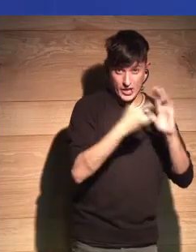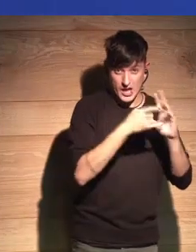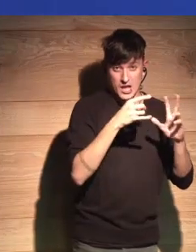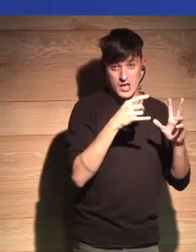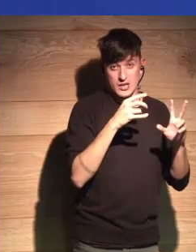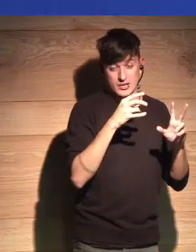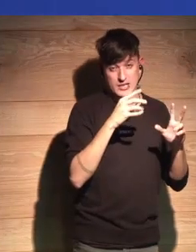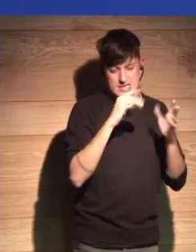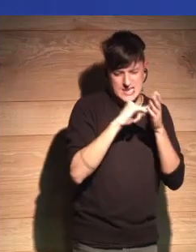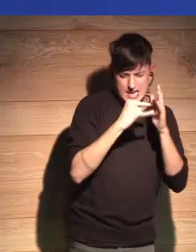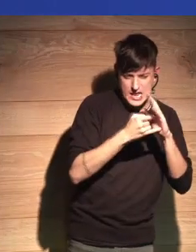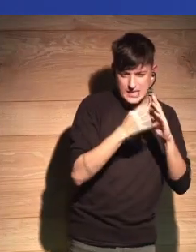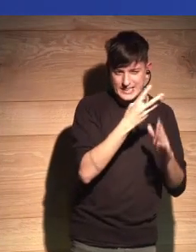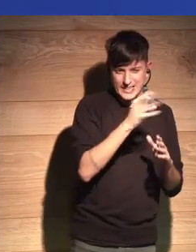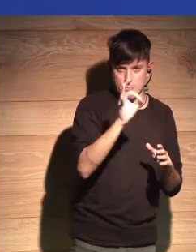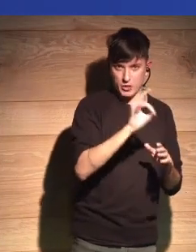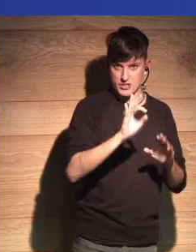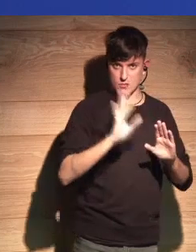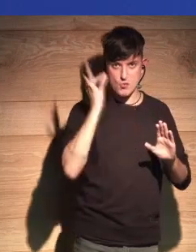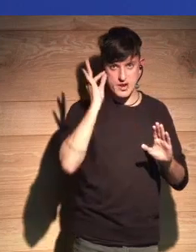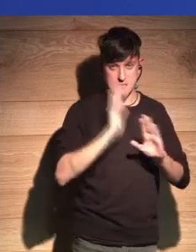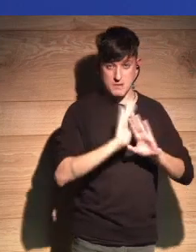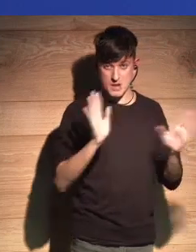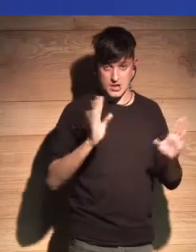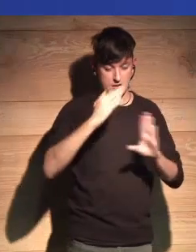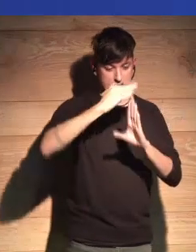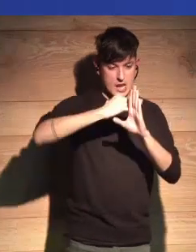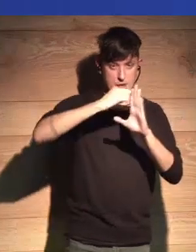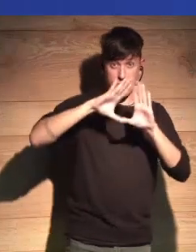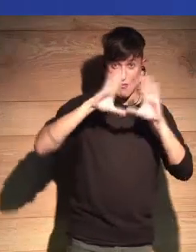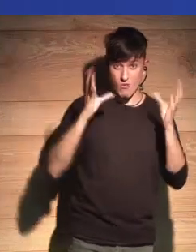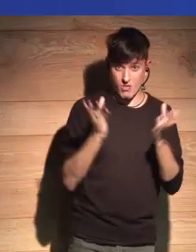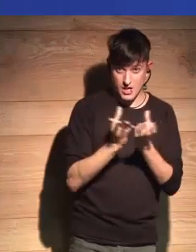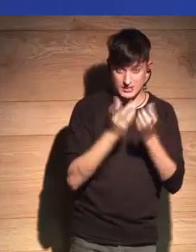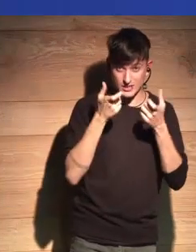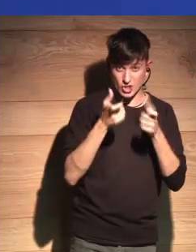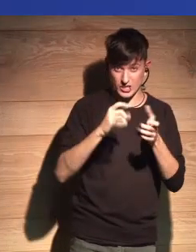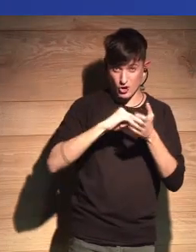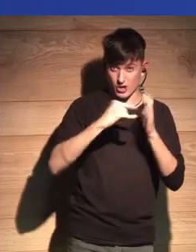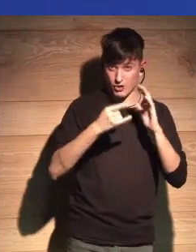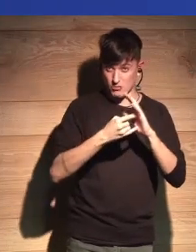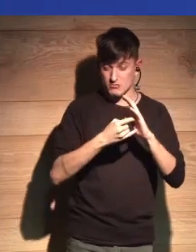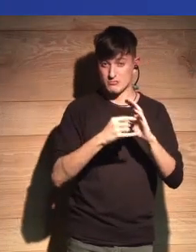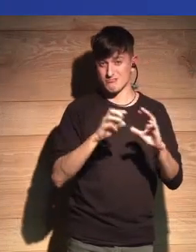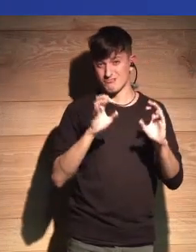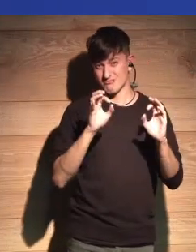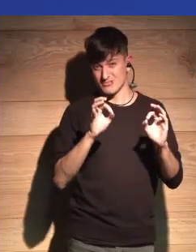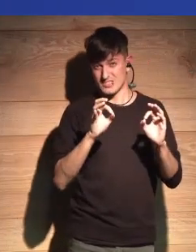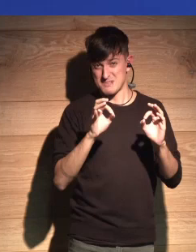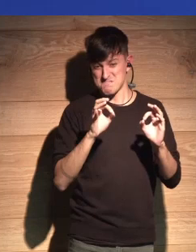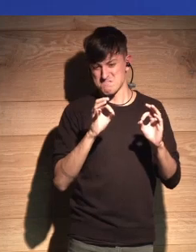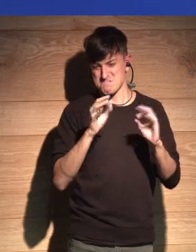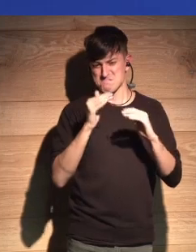in science, technology, and engineering are women. And on a worldwide basis, the technology